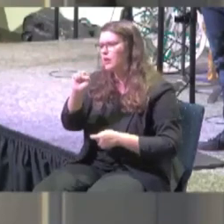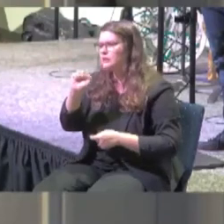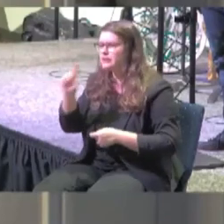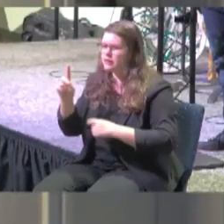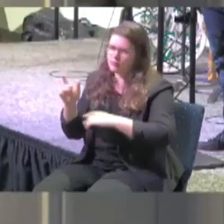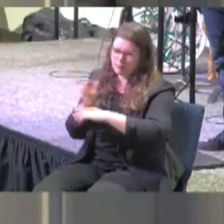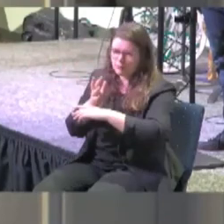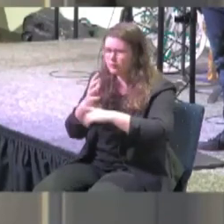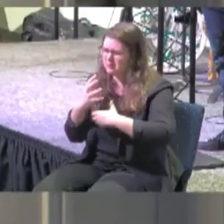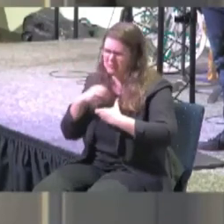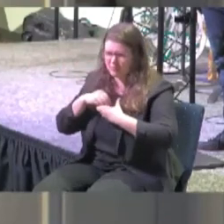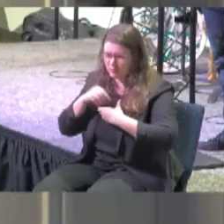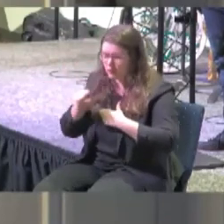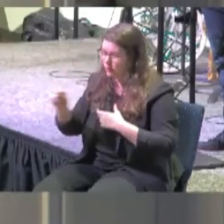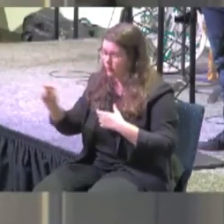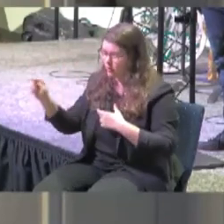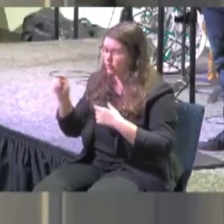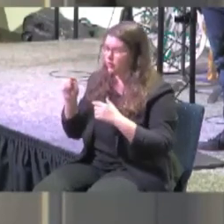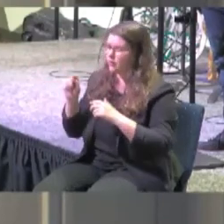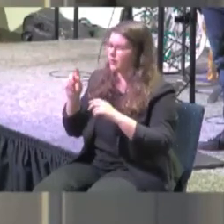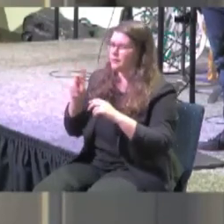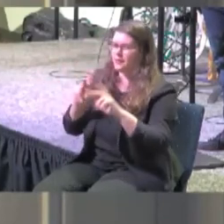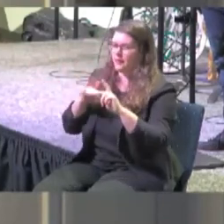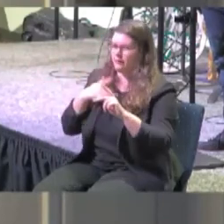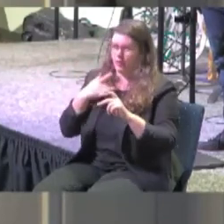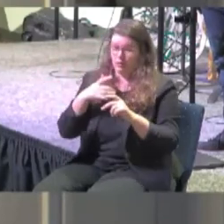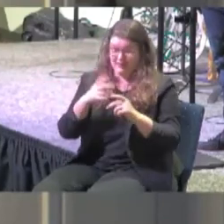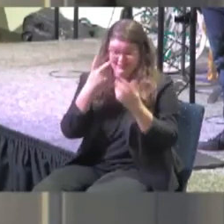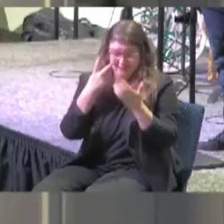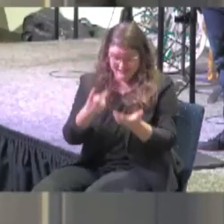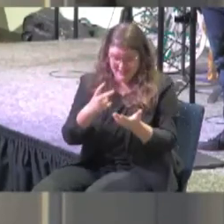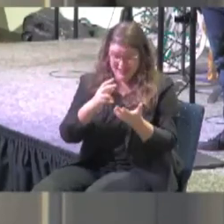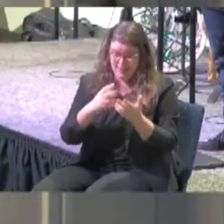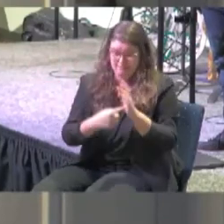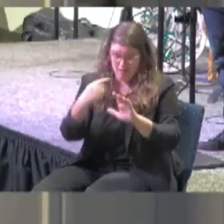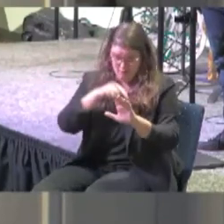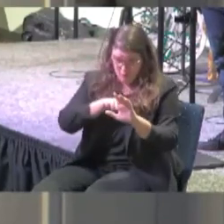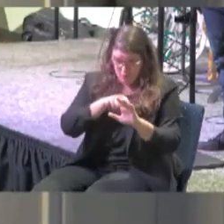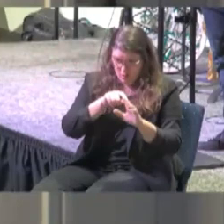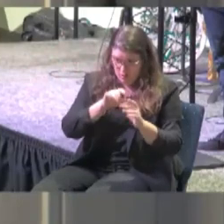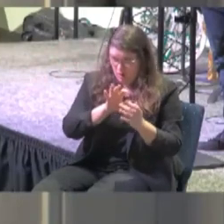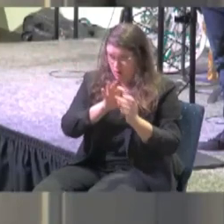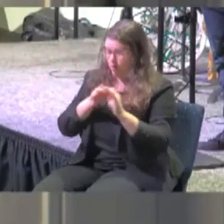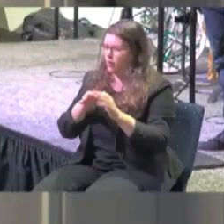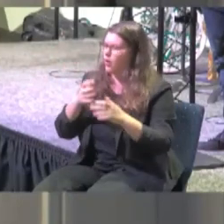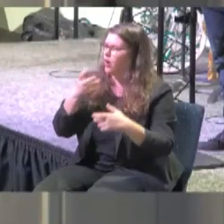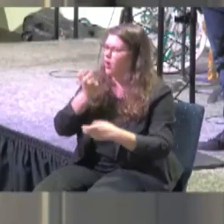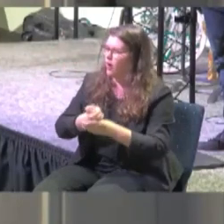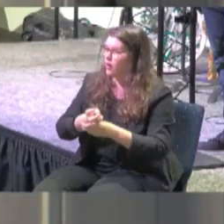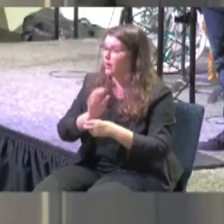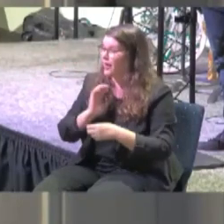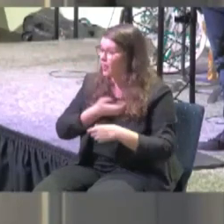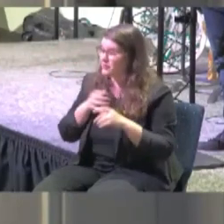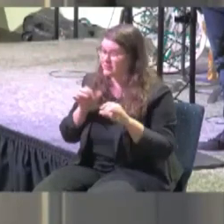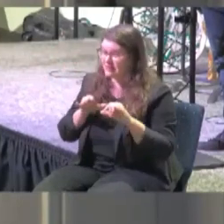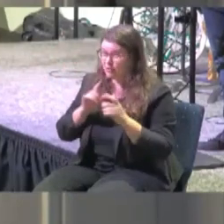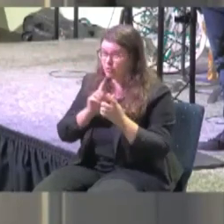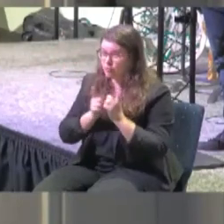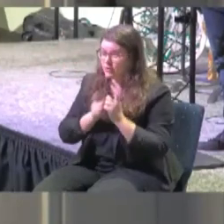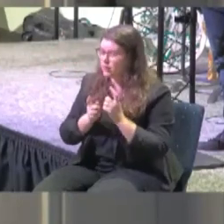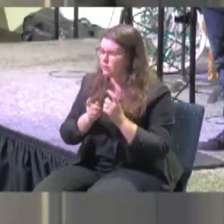way find it very difficult to interpret metaphors. And so our standard Bible translations really are not helpful since the Bible is full of